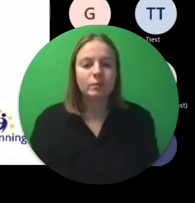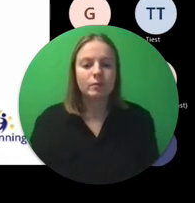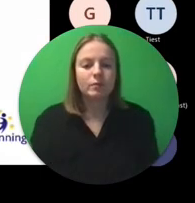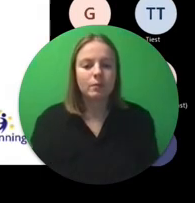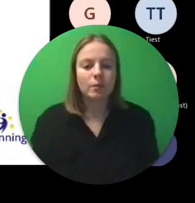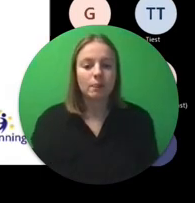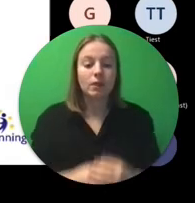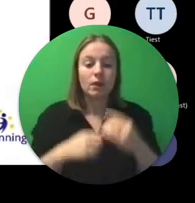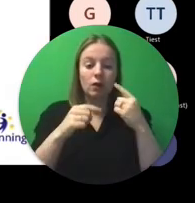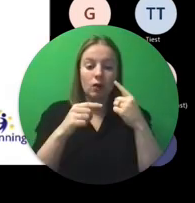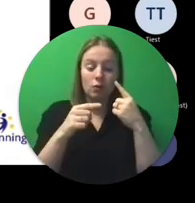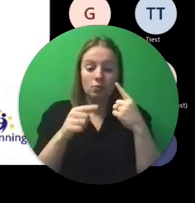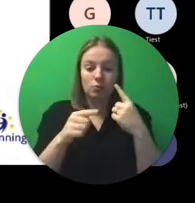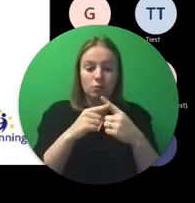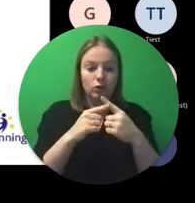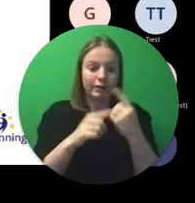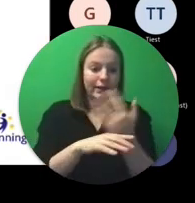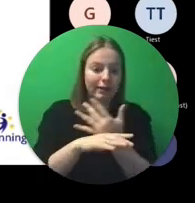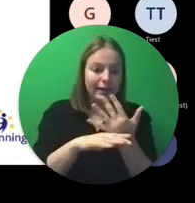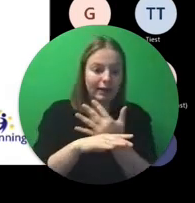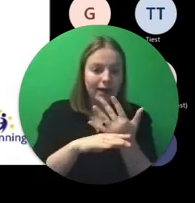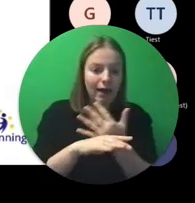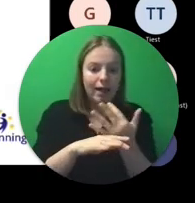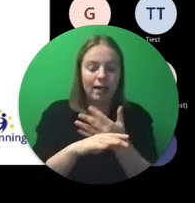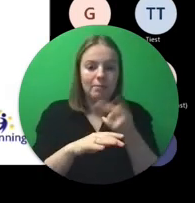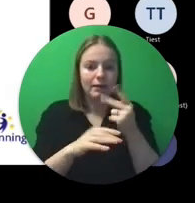While also developing their digital citizenship.